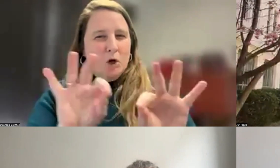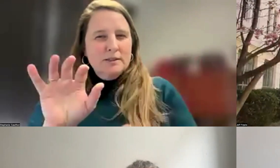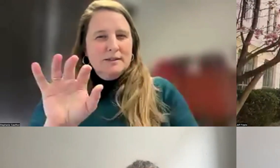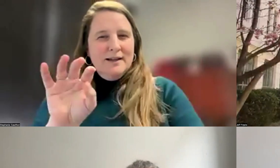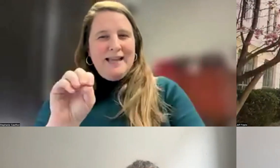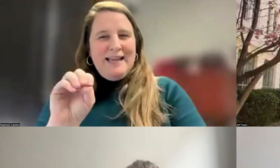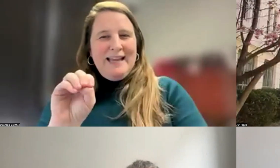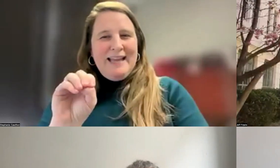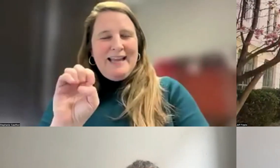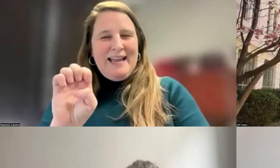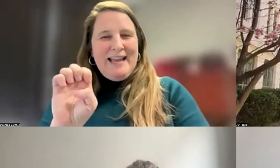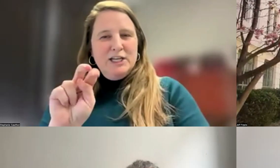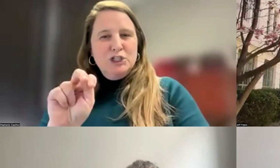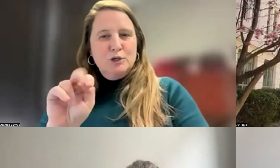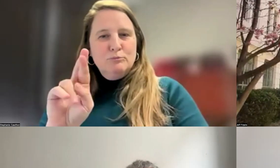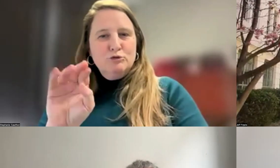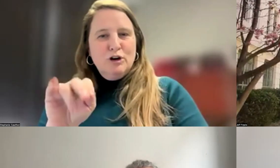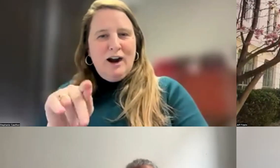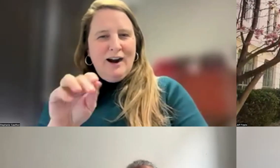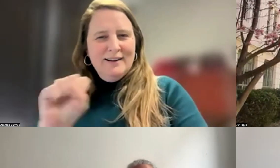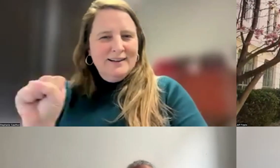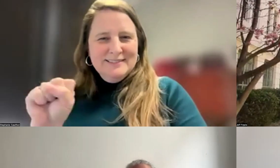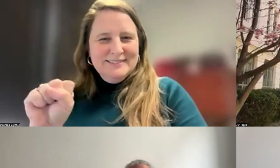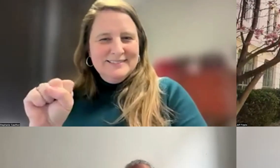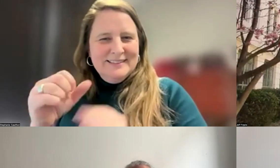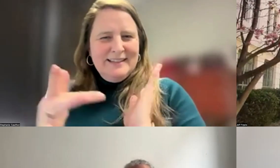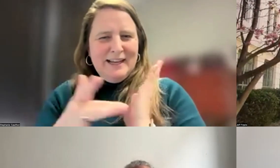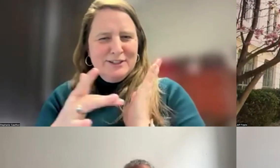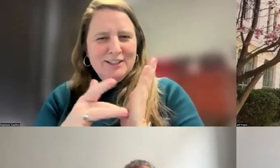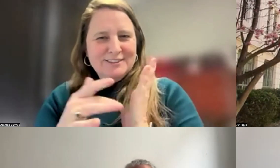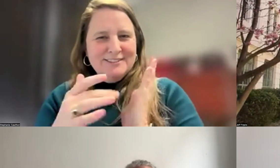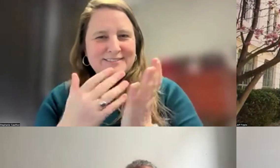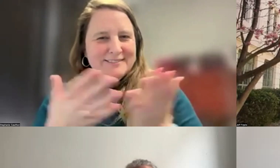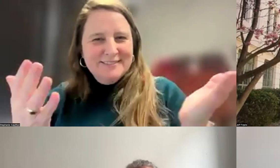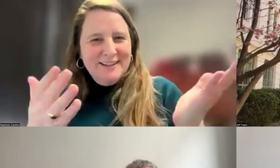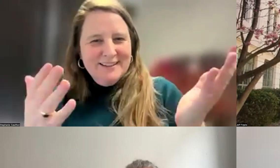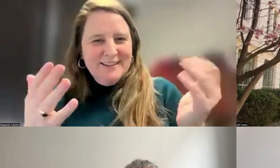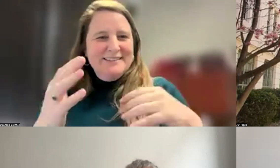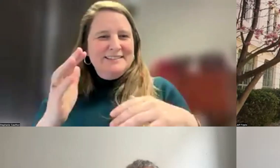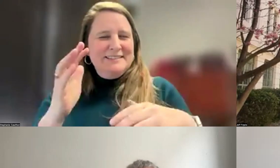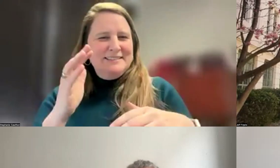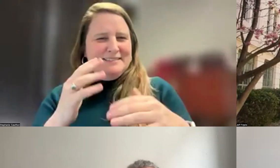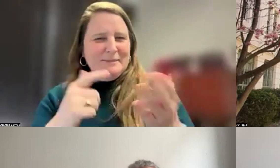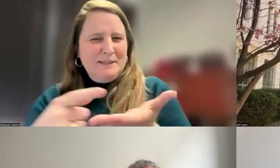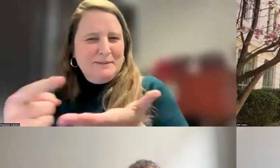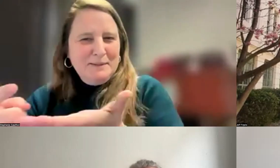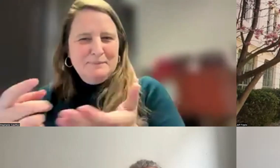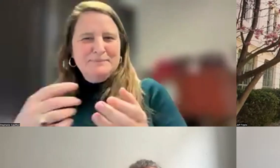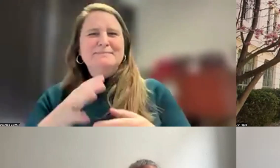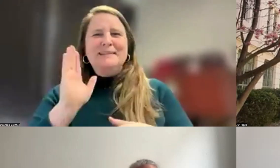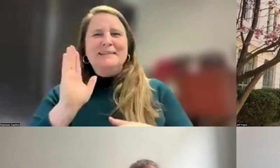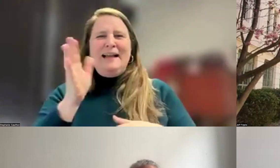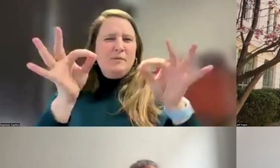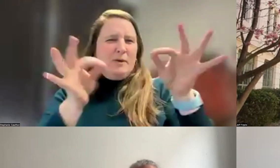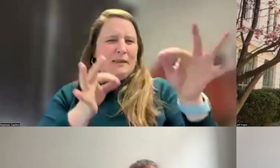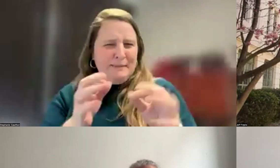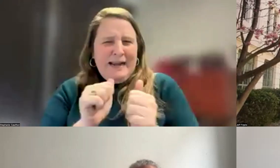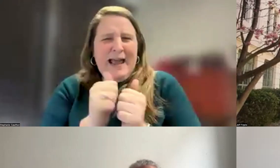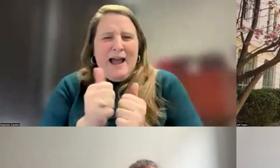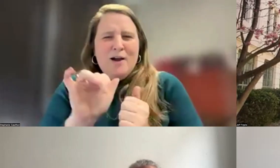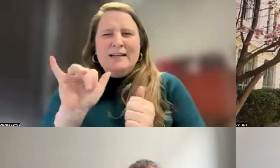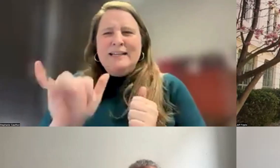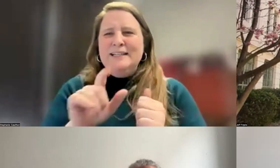you are the director of something super duper important. It's the enterprise technology,